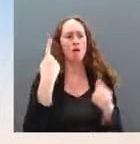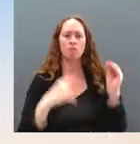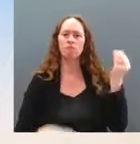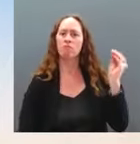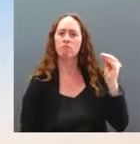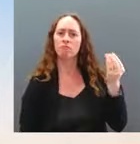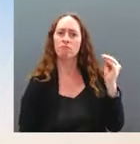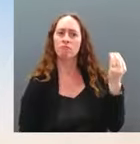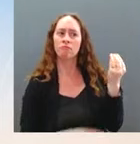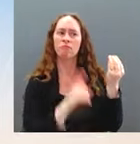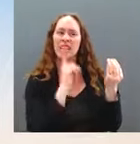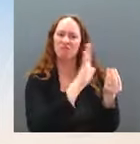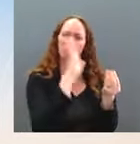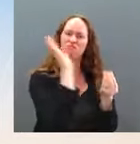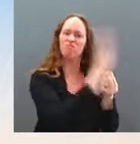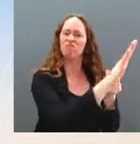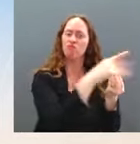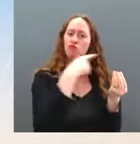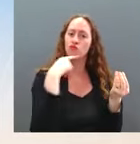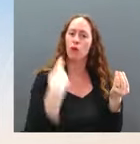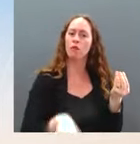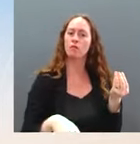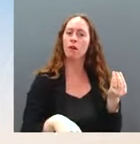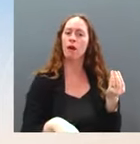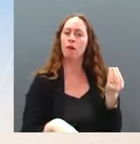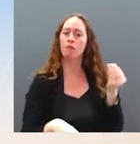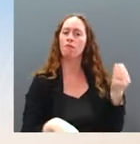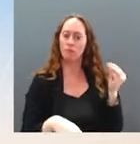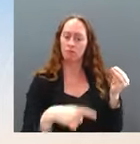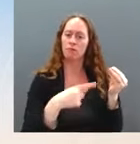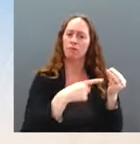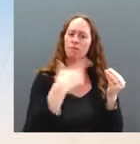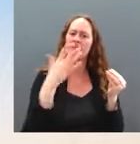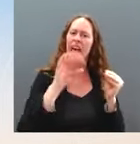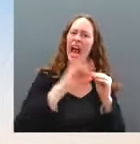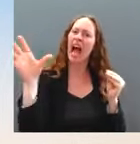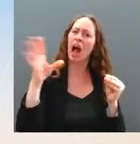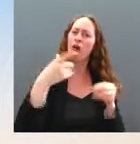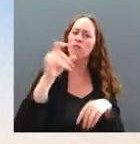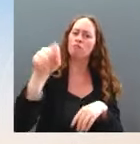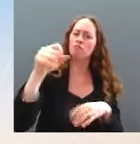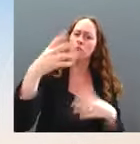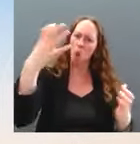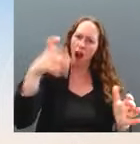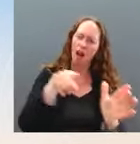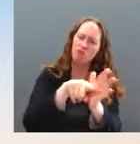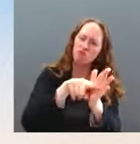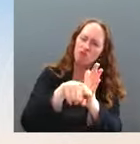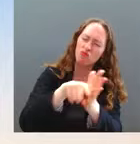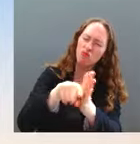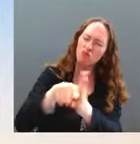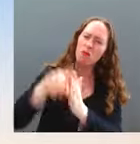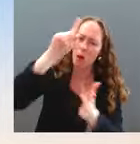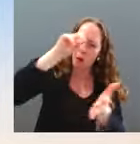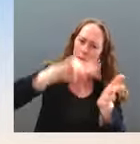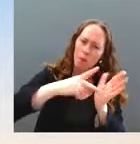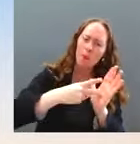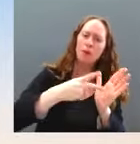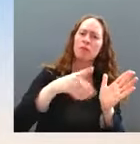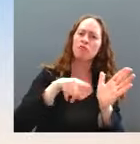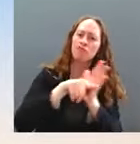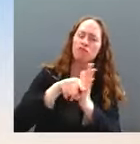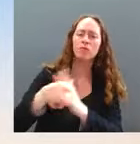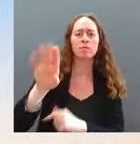on those reports or the intelligence. Yeah. Go ahead. Yes. I guess the president obviously tested negative today, and according to CDC